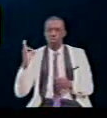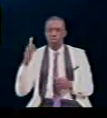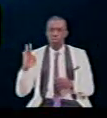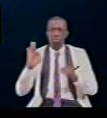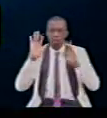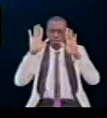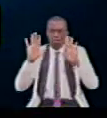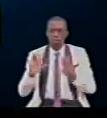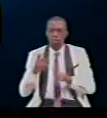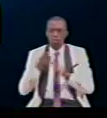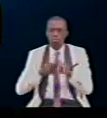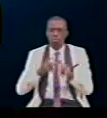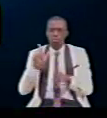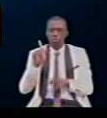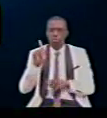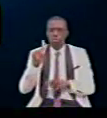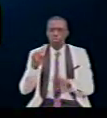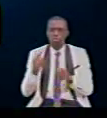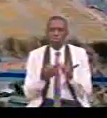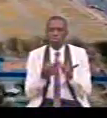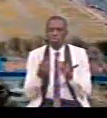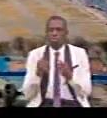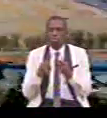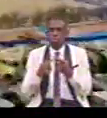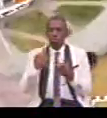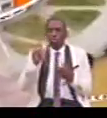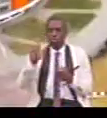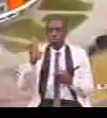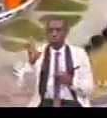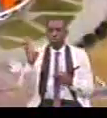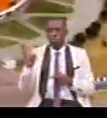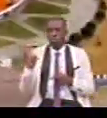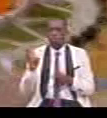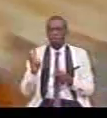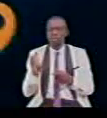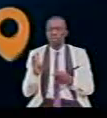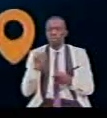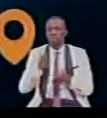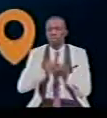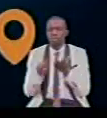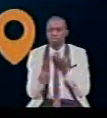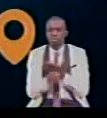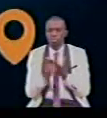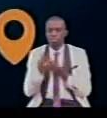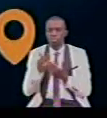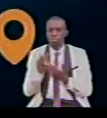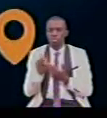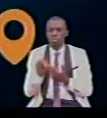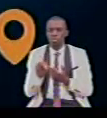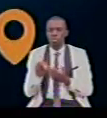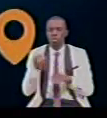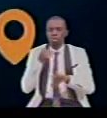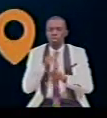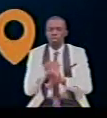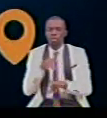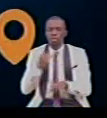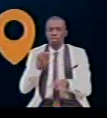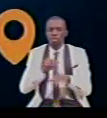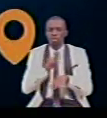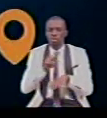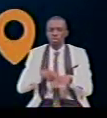24th to 26th September 2023 The Crusade will be held at the national hero Stadium